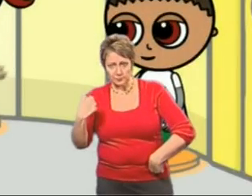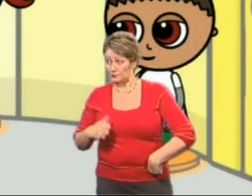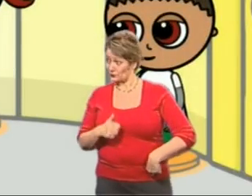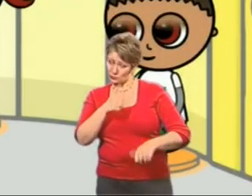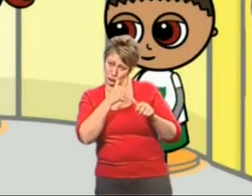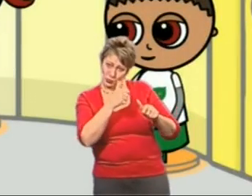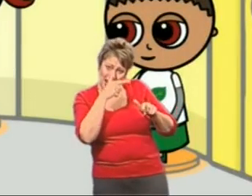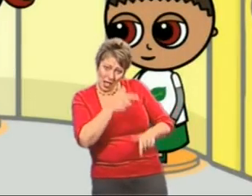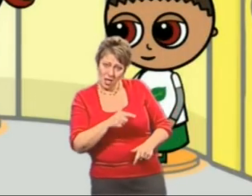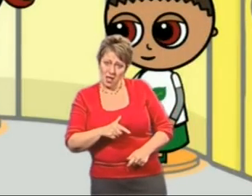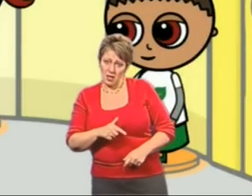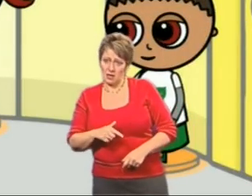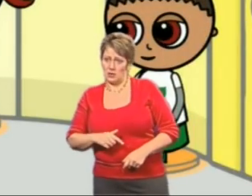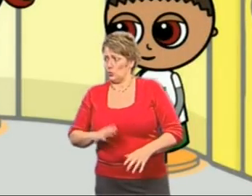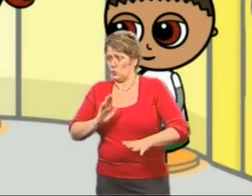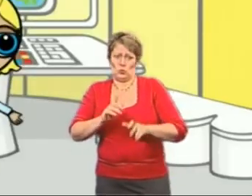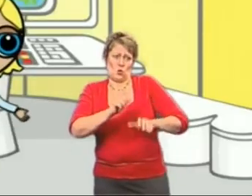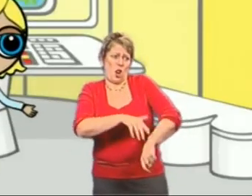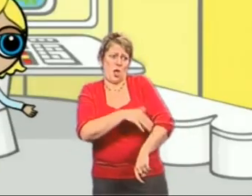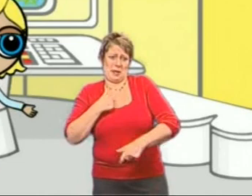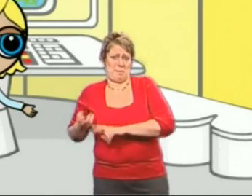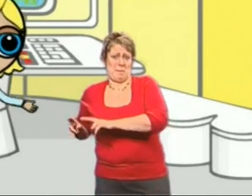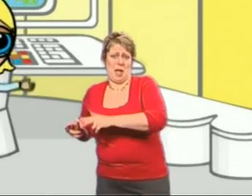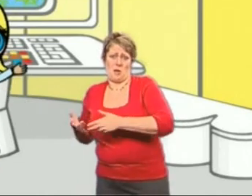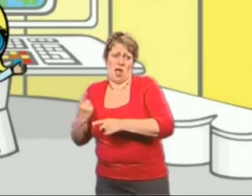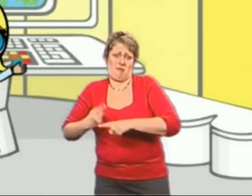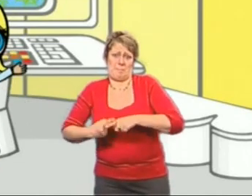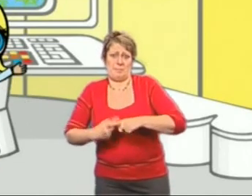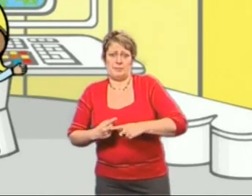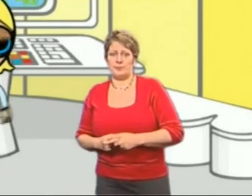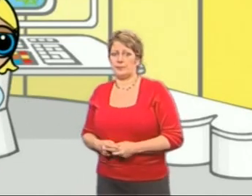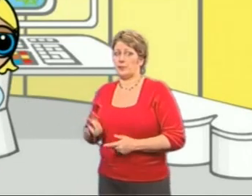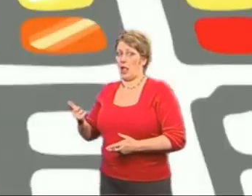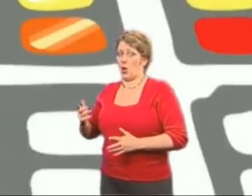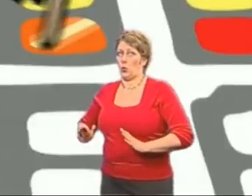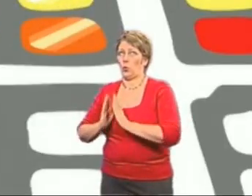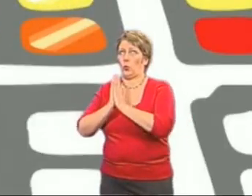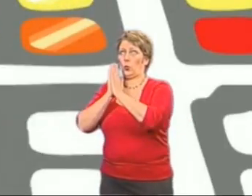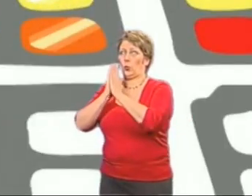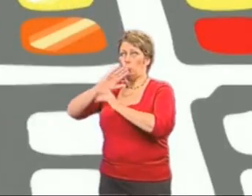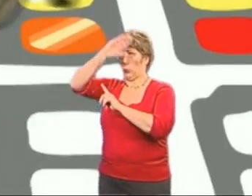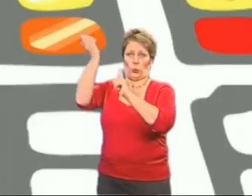Mick. Don't be too long. I'm hungry. Open up the Celestial Highway.